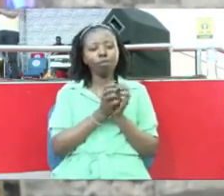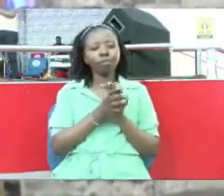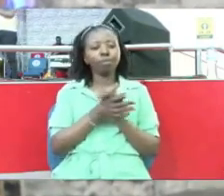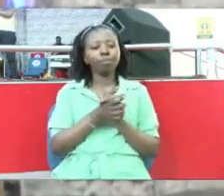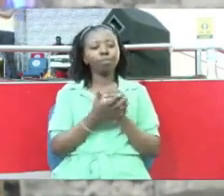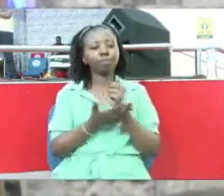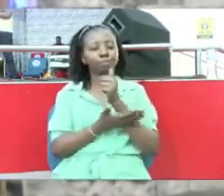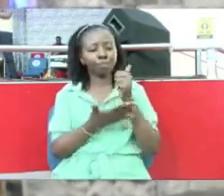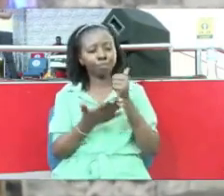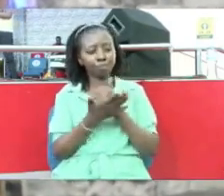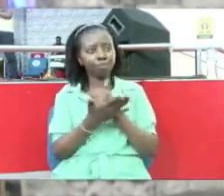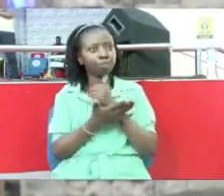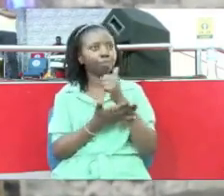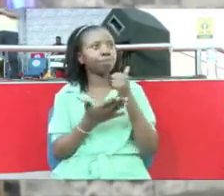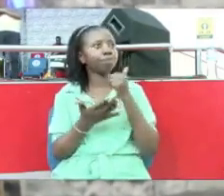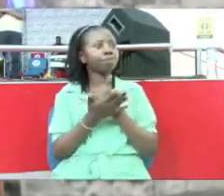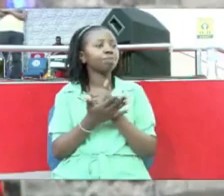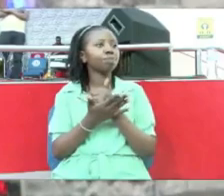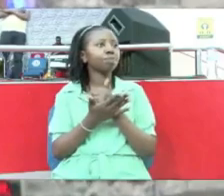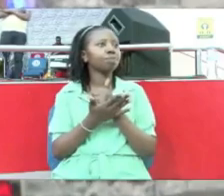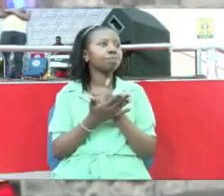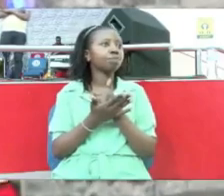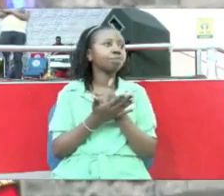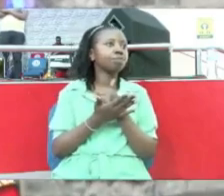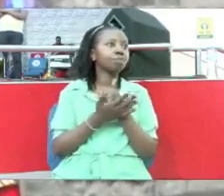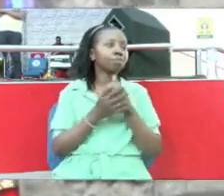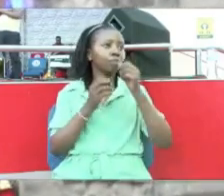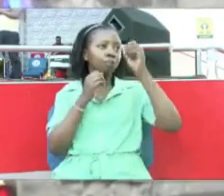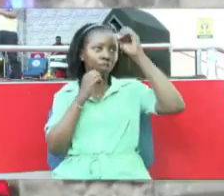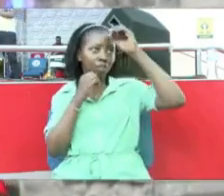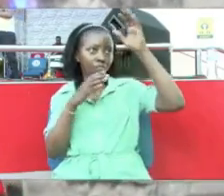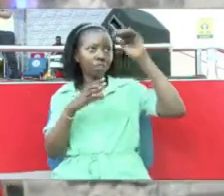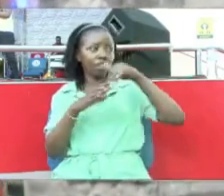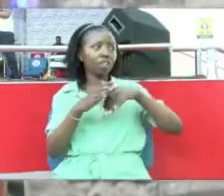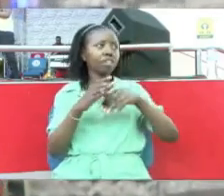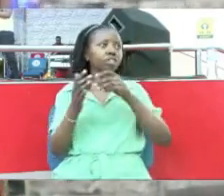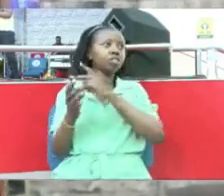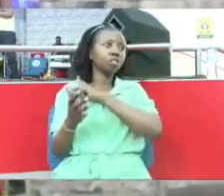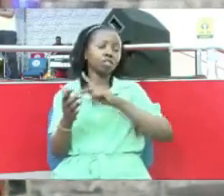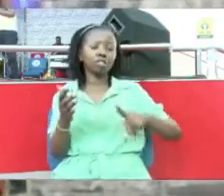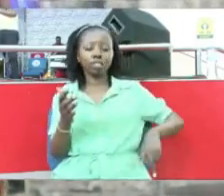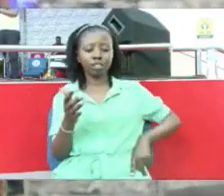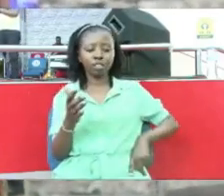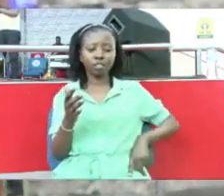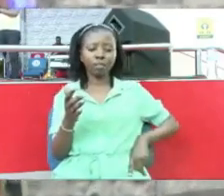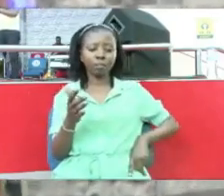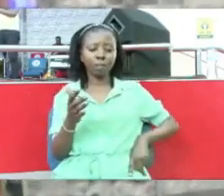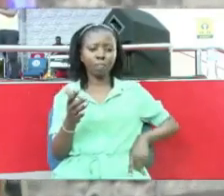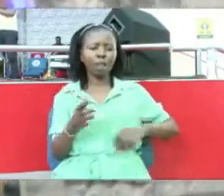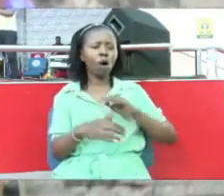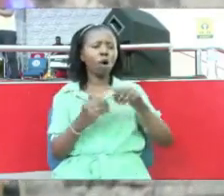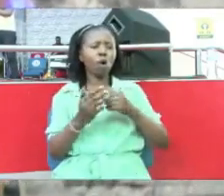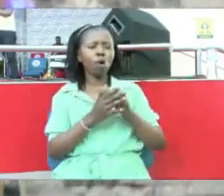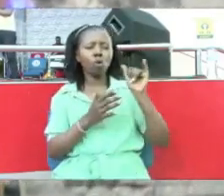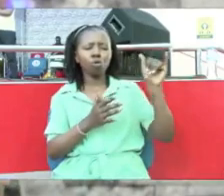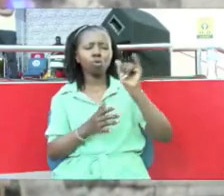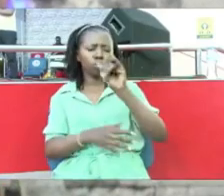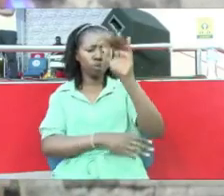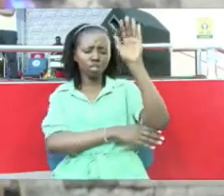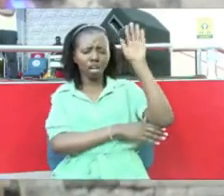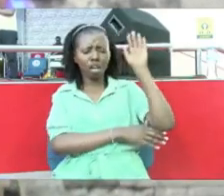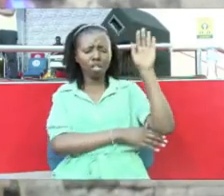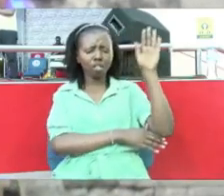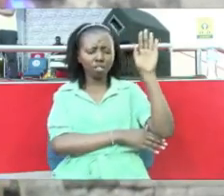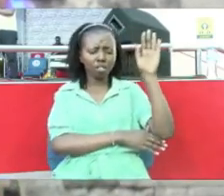Amen, amen, amen, amen. Father, in the mighty name of Jesus Christ, behold those who are lifting their hands, oh God,